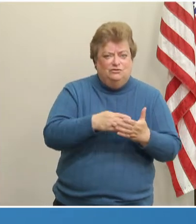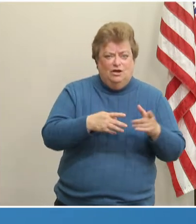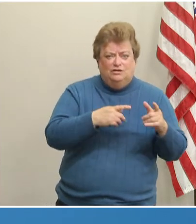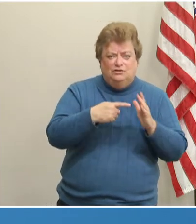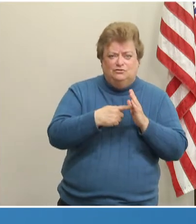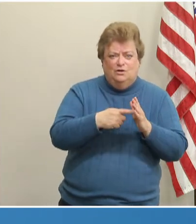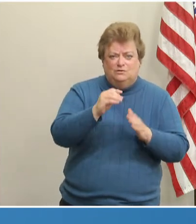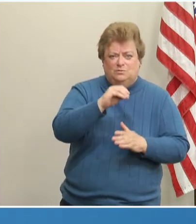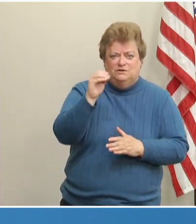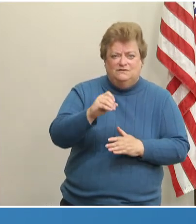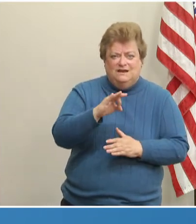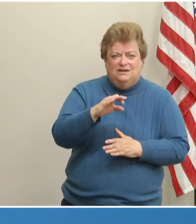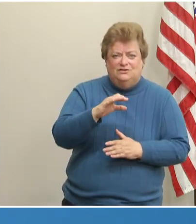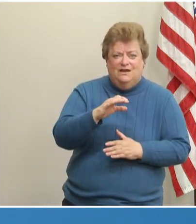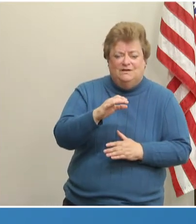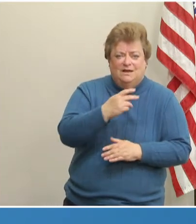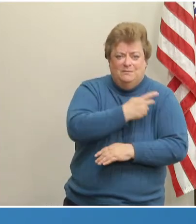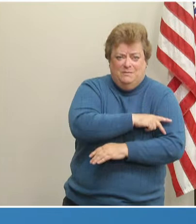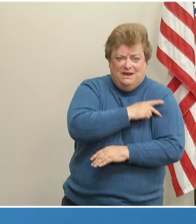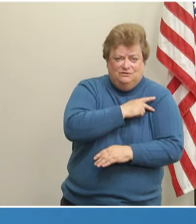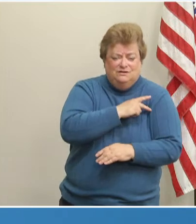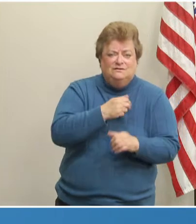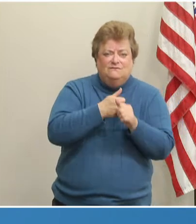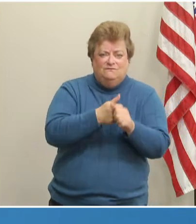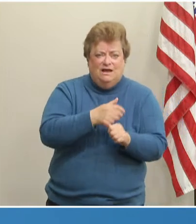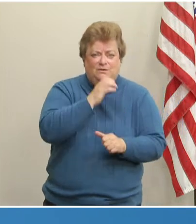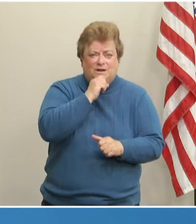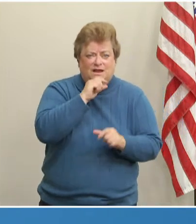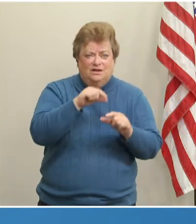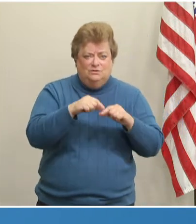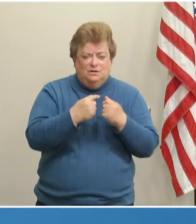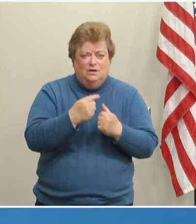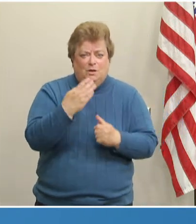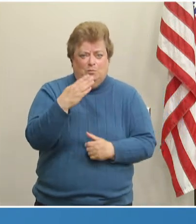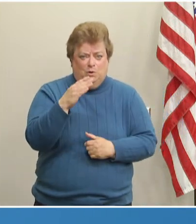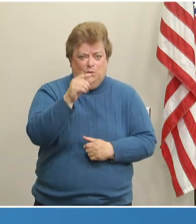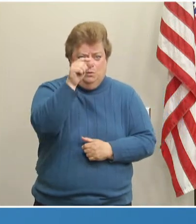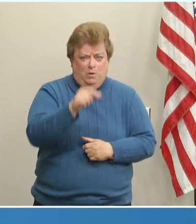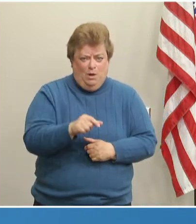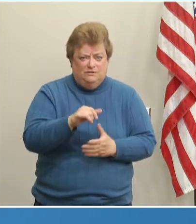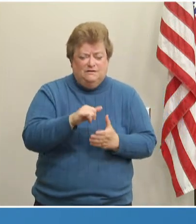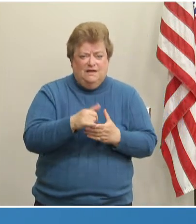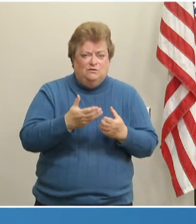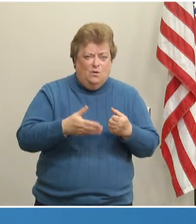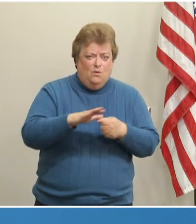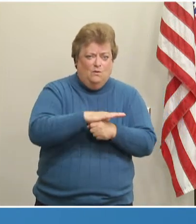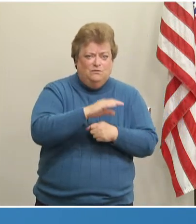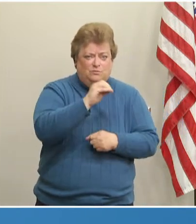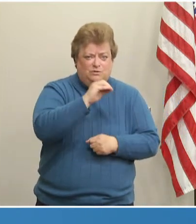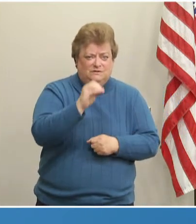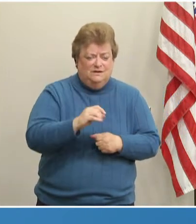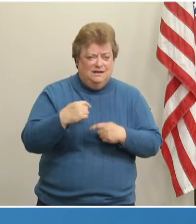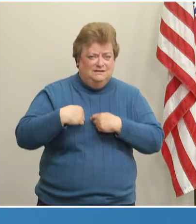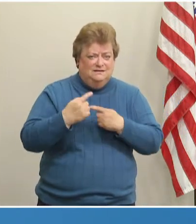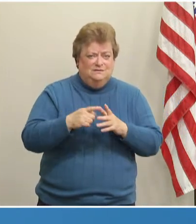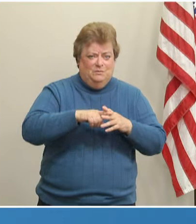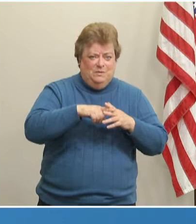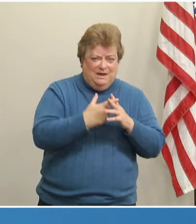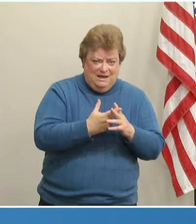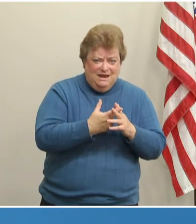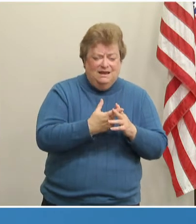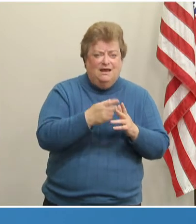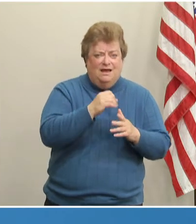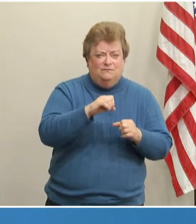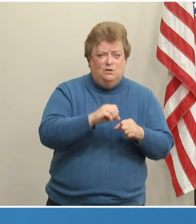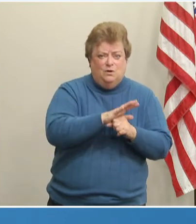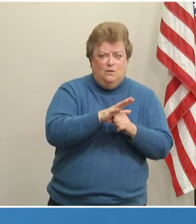of COVID patients by age groups. The blue bars are the overall percentages since the beginning of the pandemic, and the